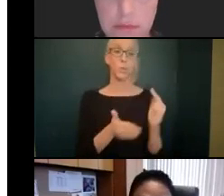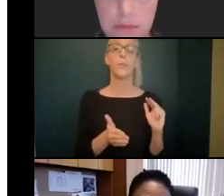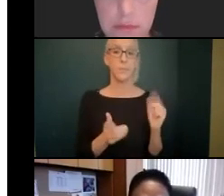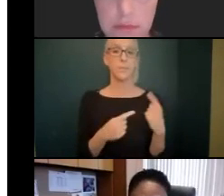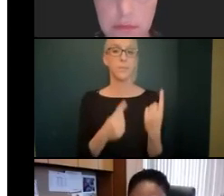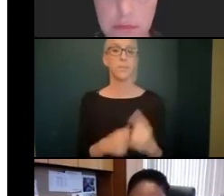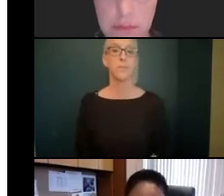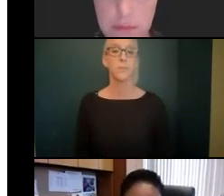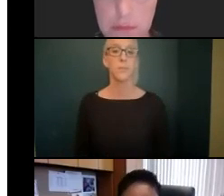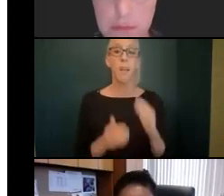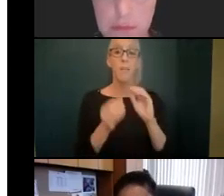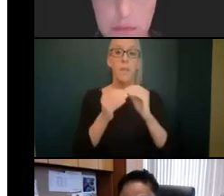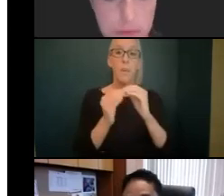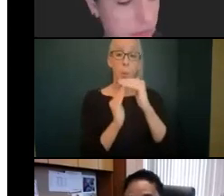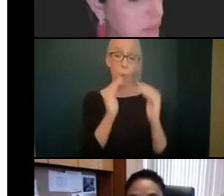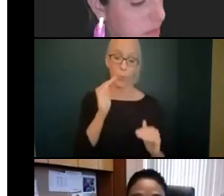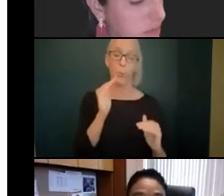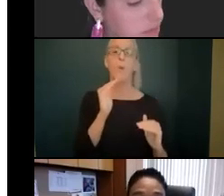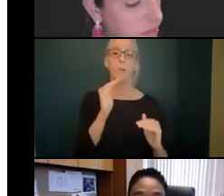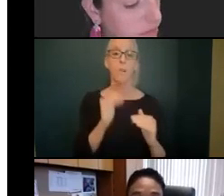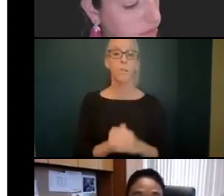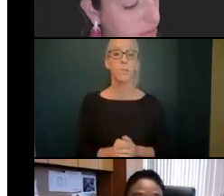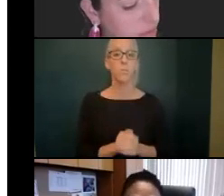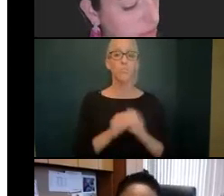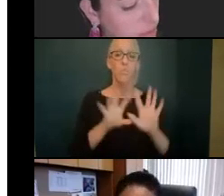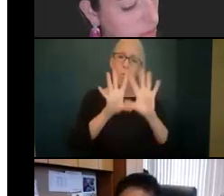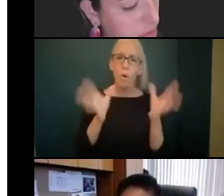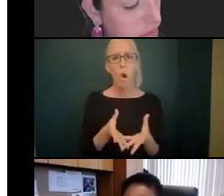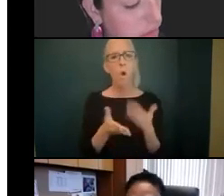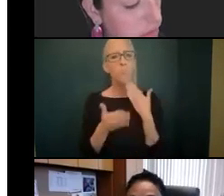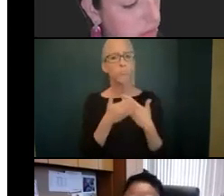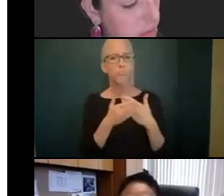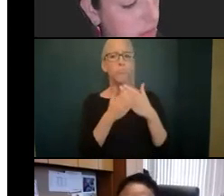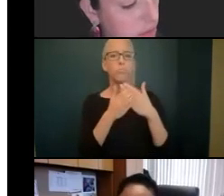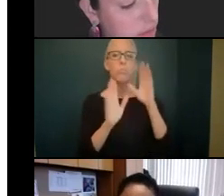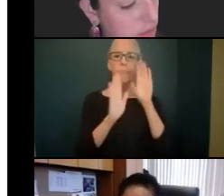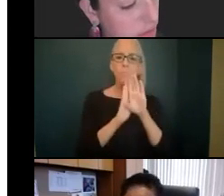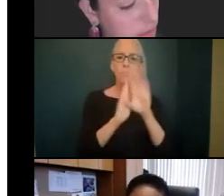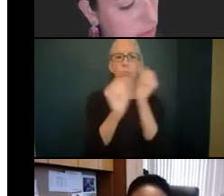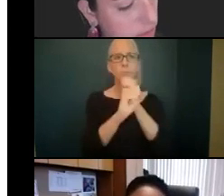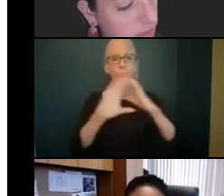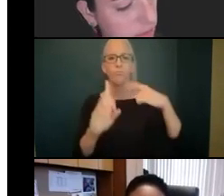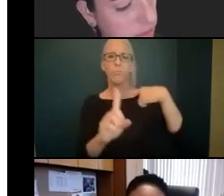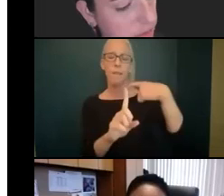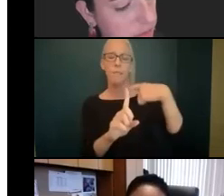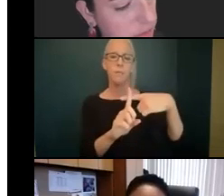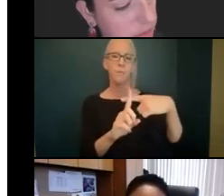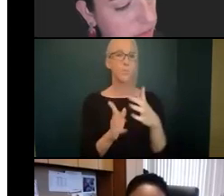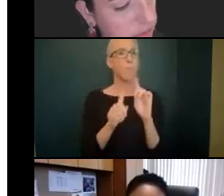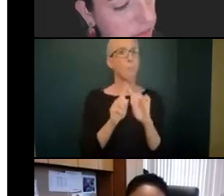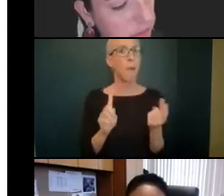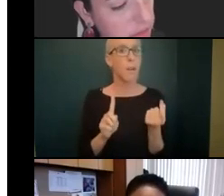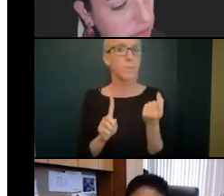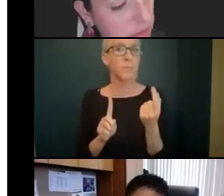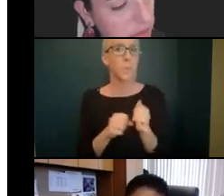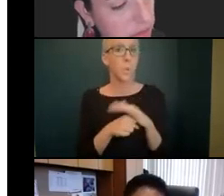deaths disproportionately drop as well. So overall, it's a good picture of where we are now. But one thing we've learned from COVID is we can never, never